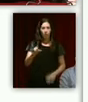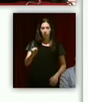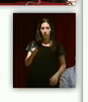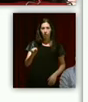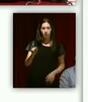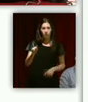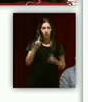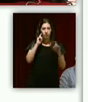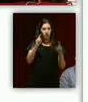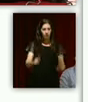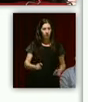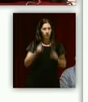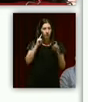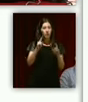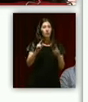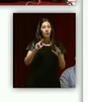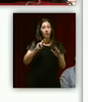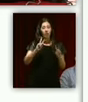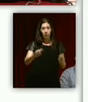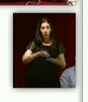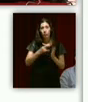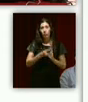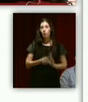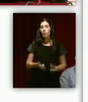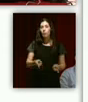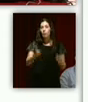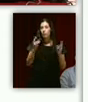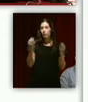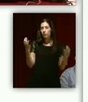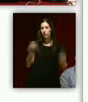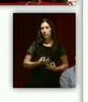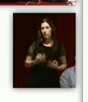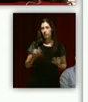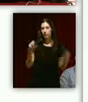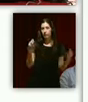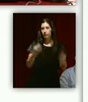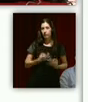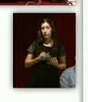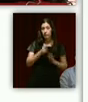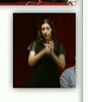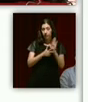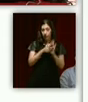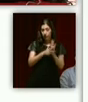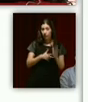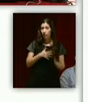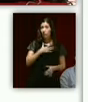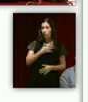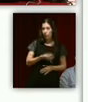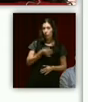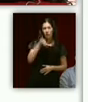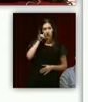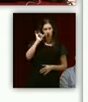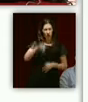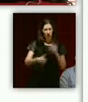to opt for the cheapest solution. The ICTs allow us to do the following.